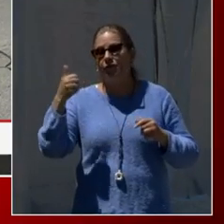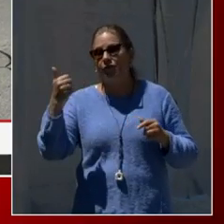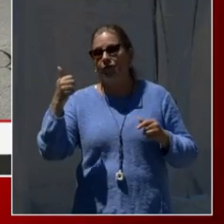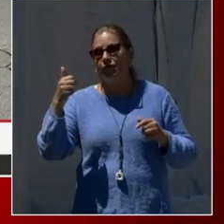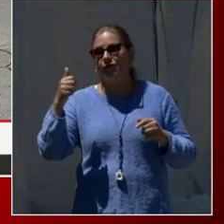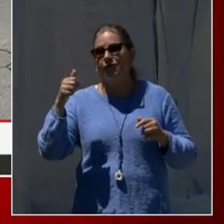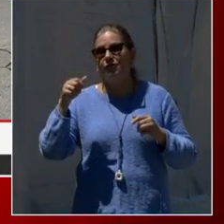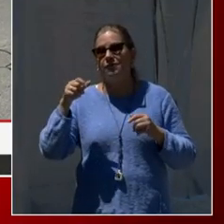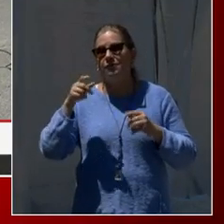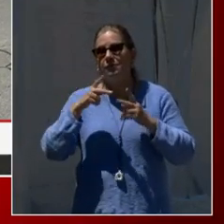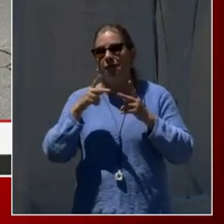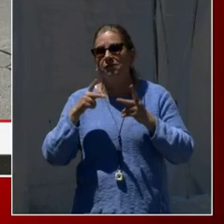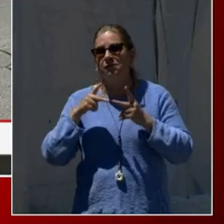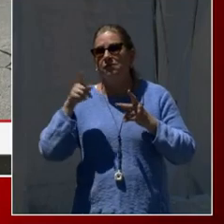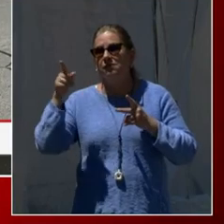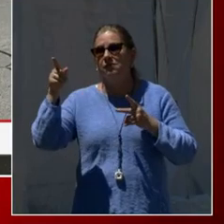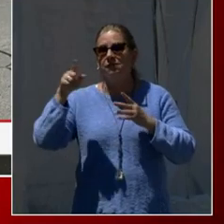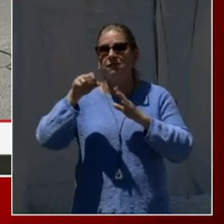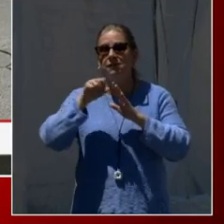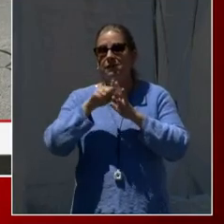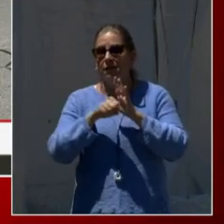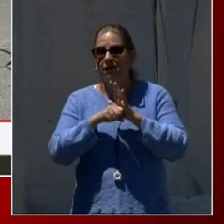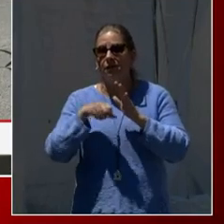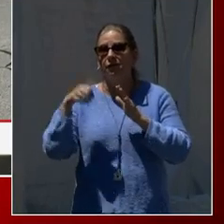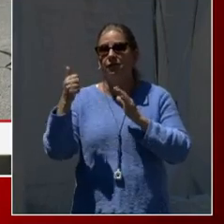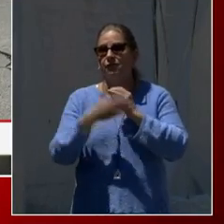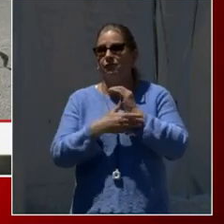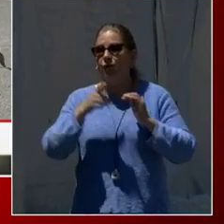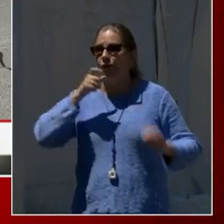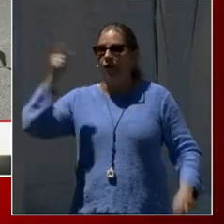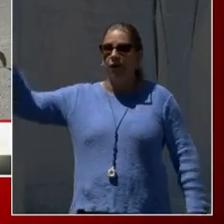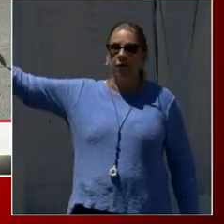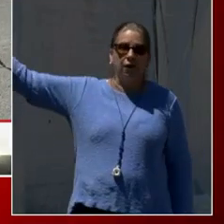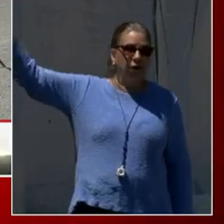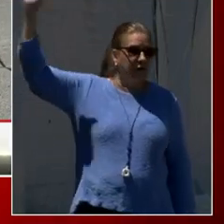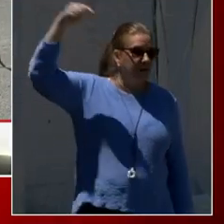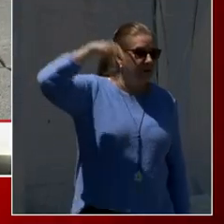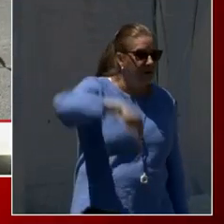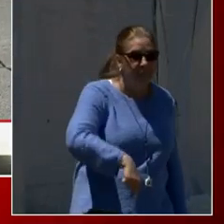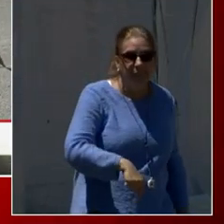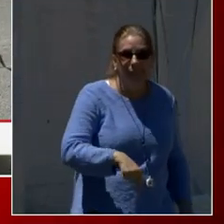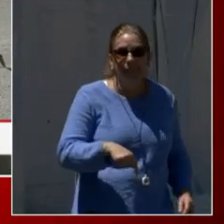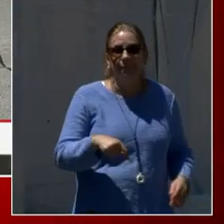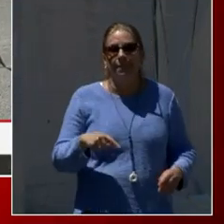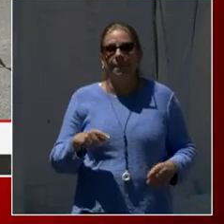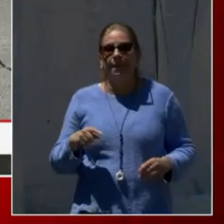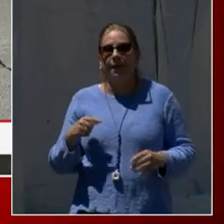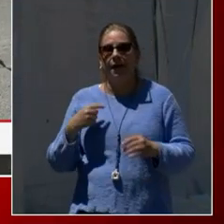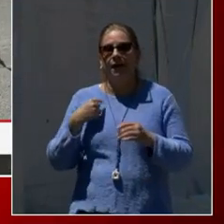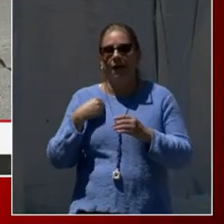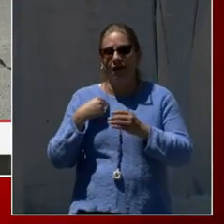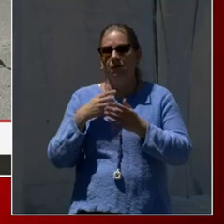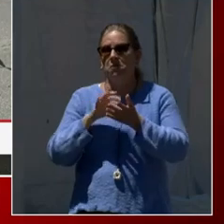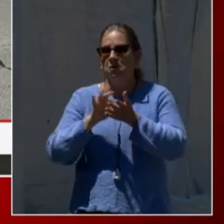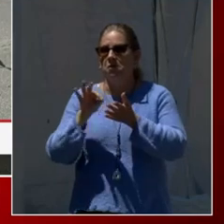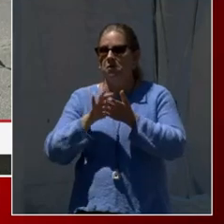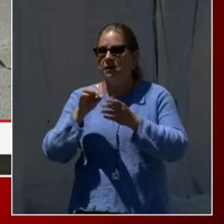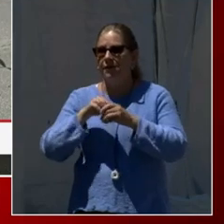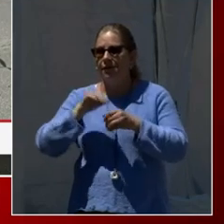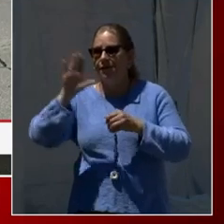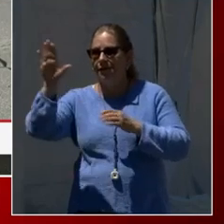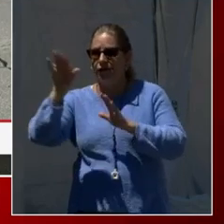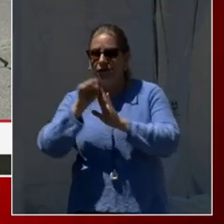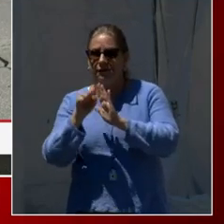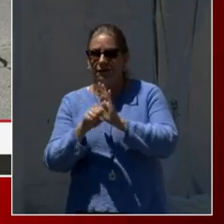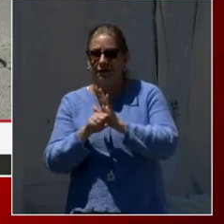of these protests in other states and other jurisdictions. But that inherently is one of the challenges of people participating